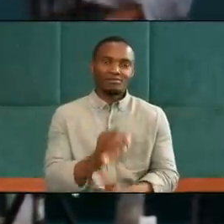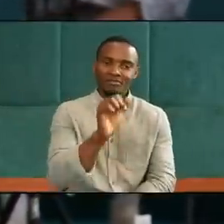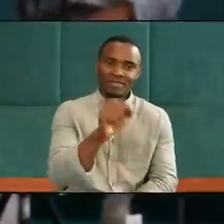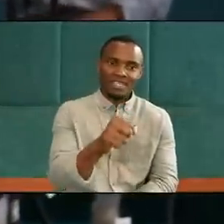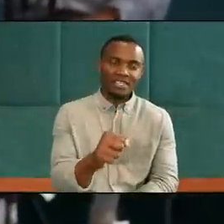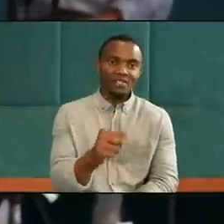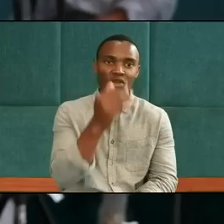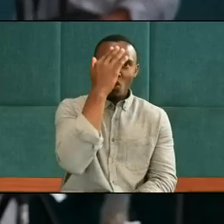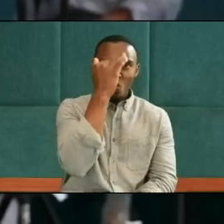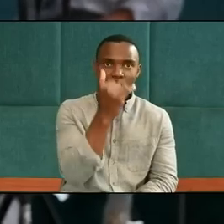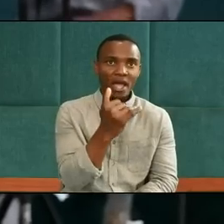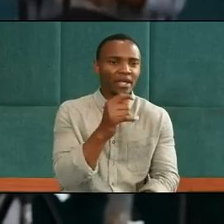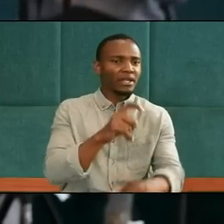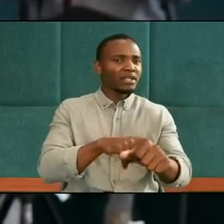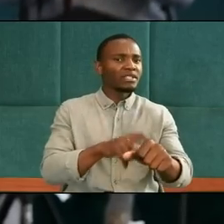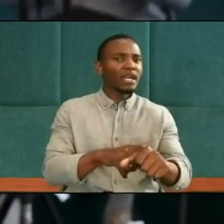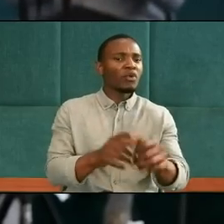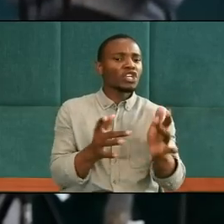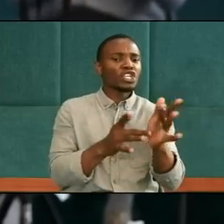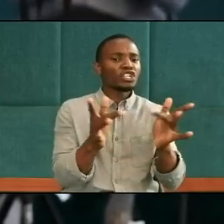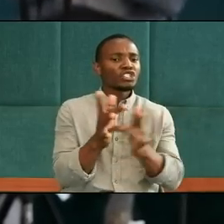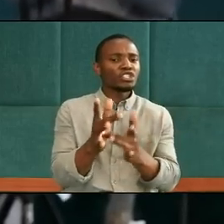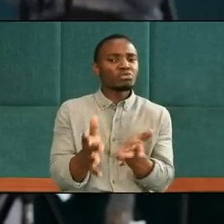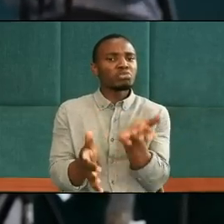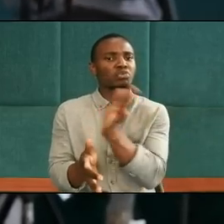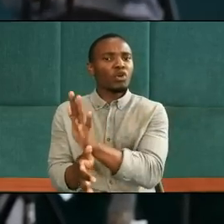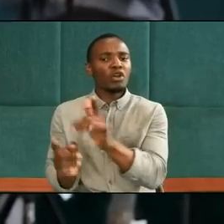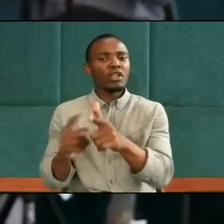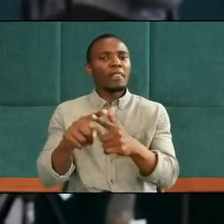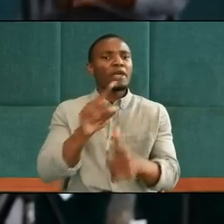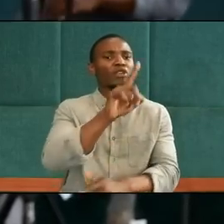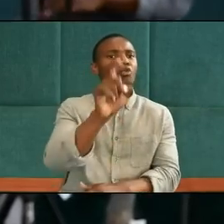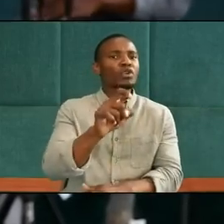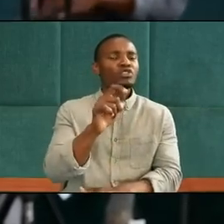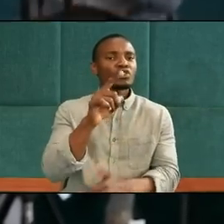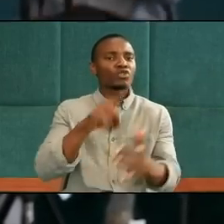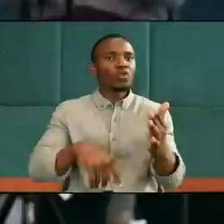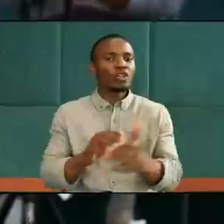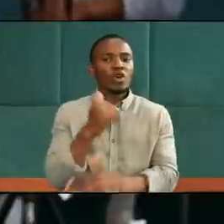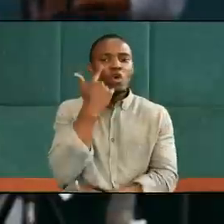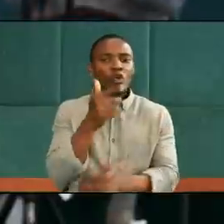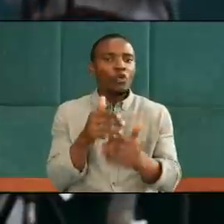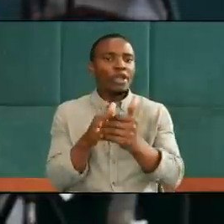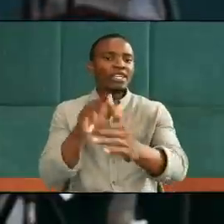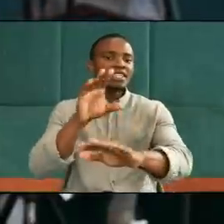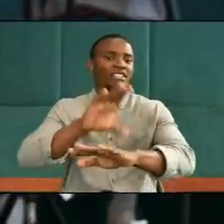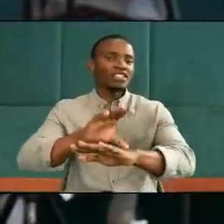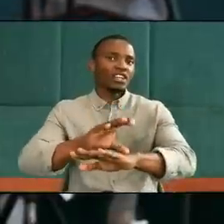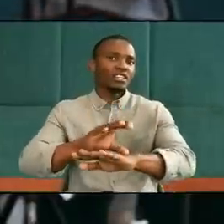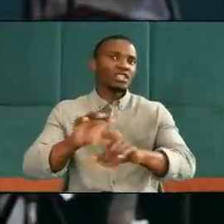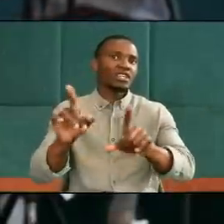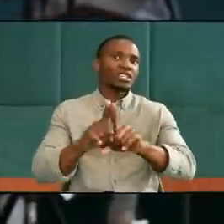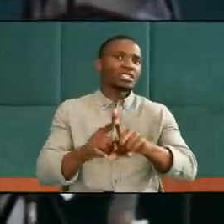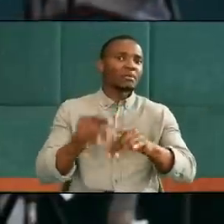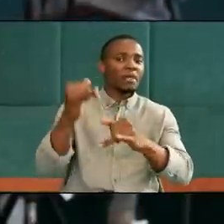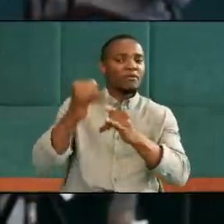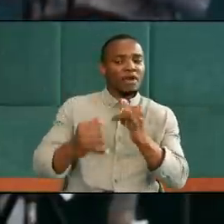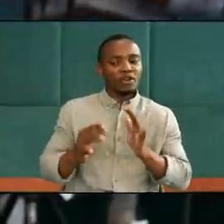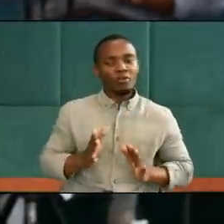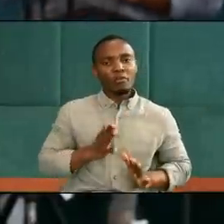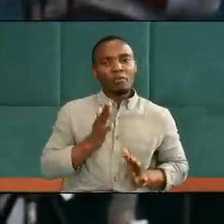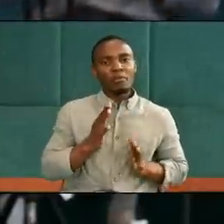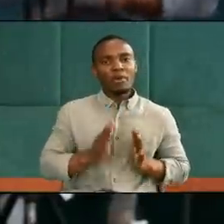Yes. Because you see, when Jesus is gone, the question is, who's going to lead the church? And the last person they're going to choose is a man